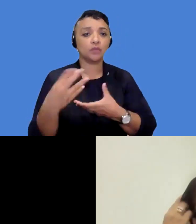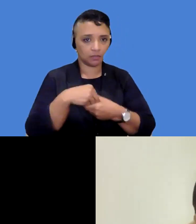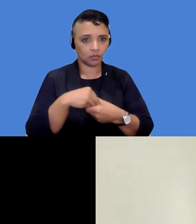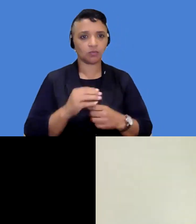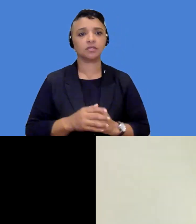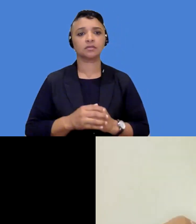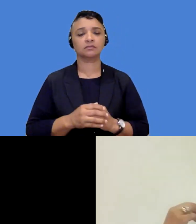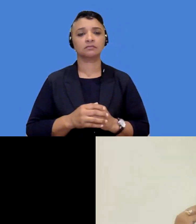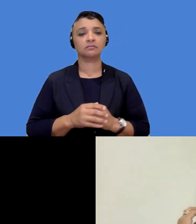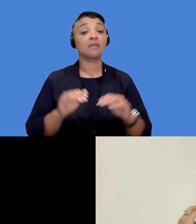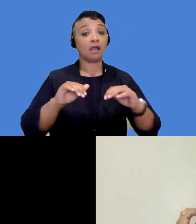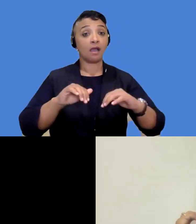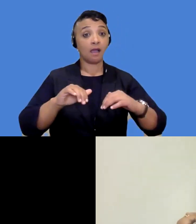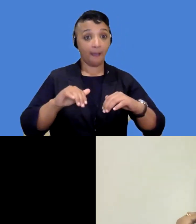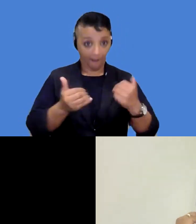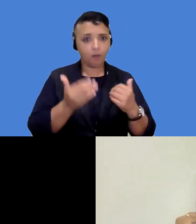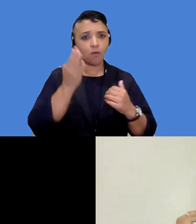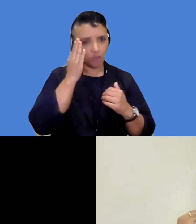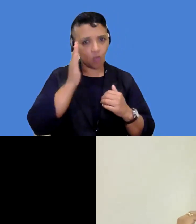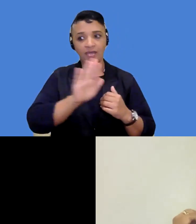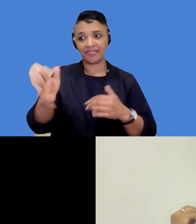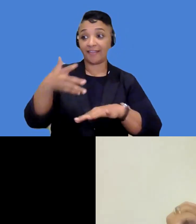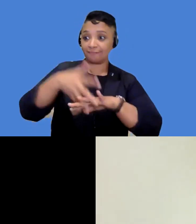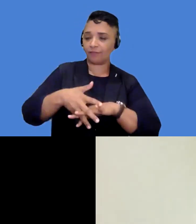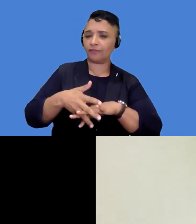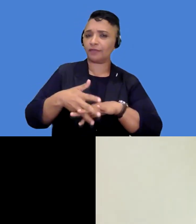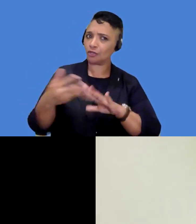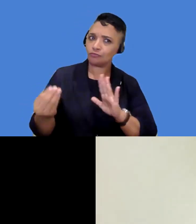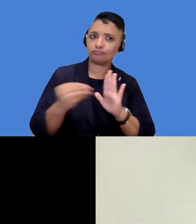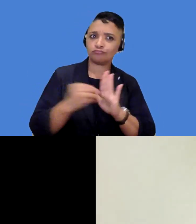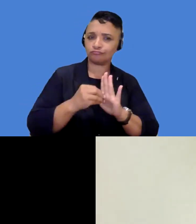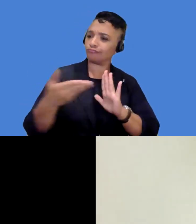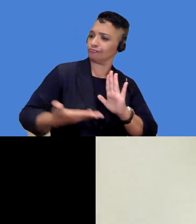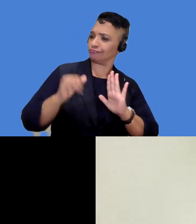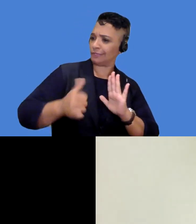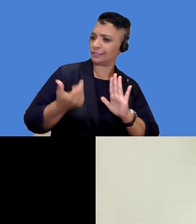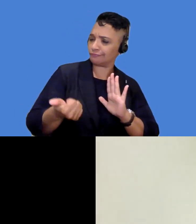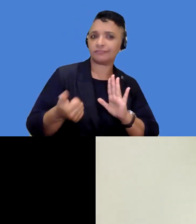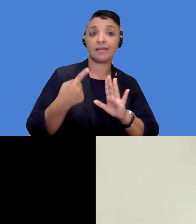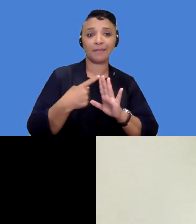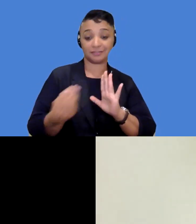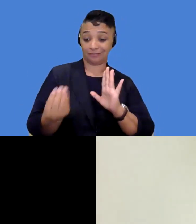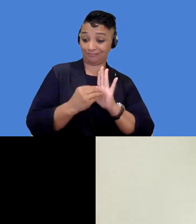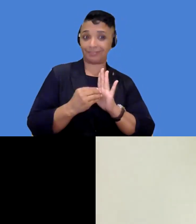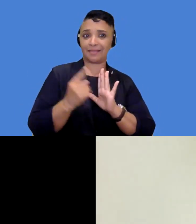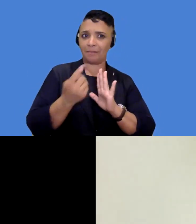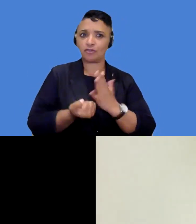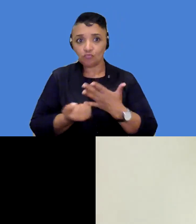their contributions are not only welcomed, but also prioritized in